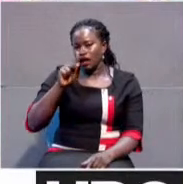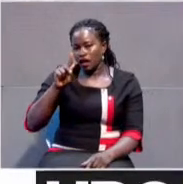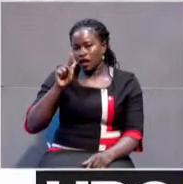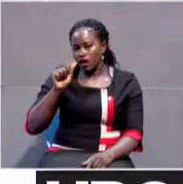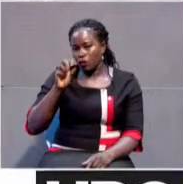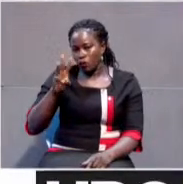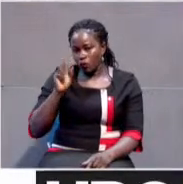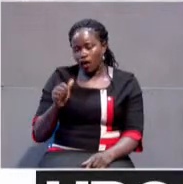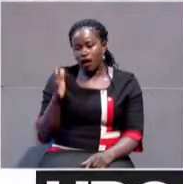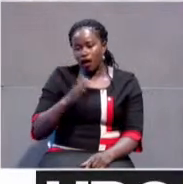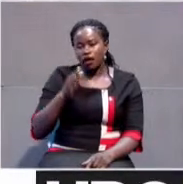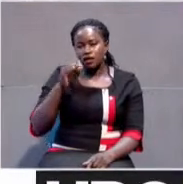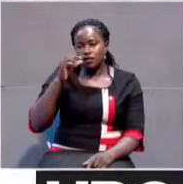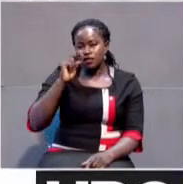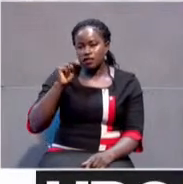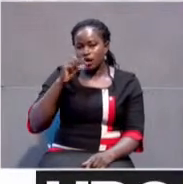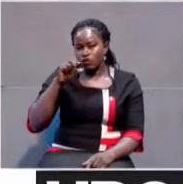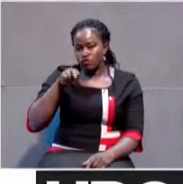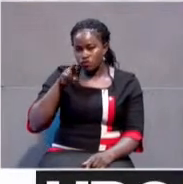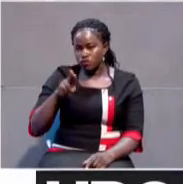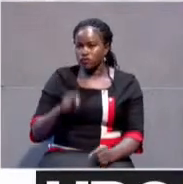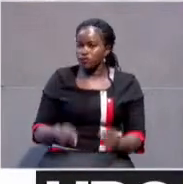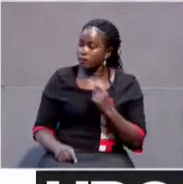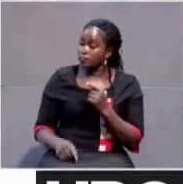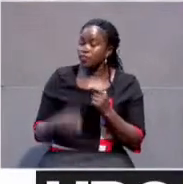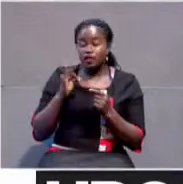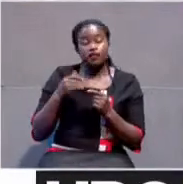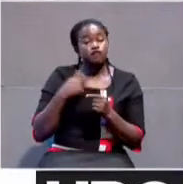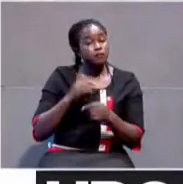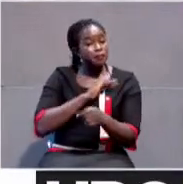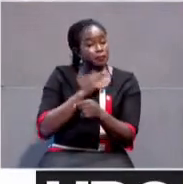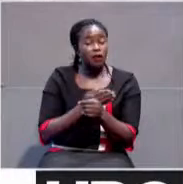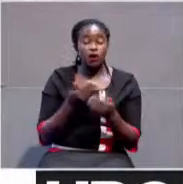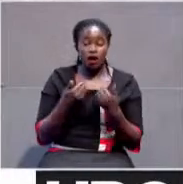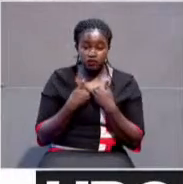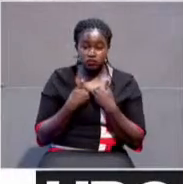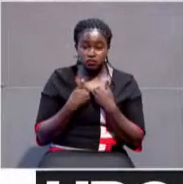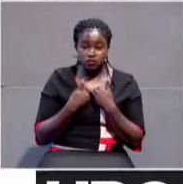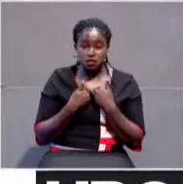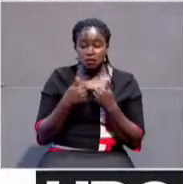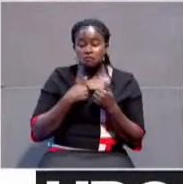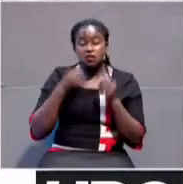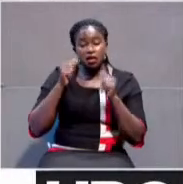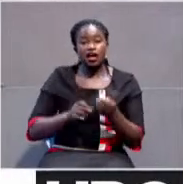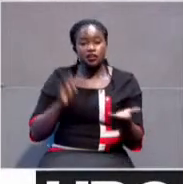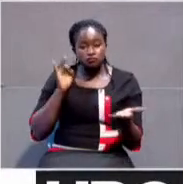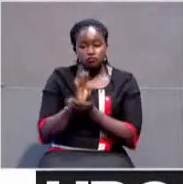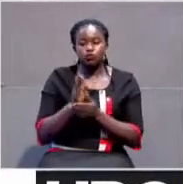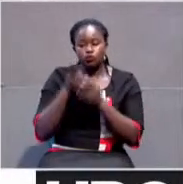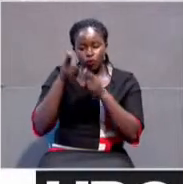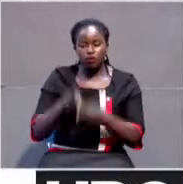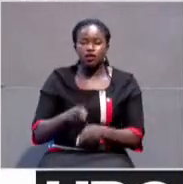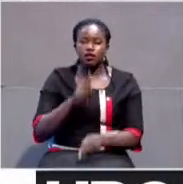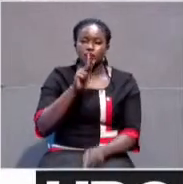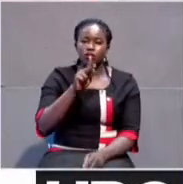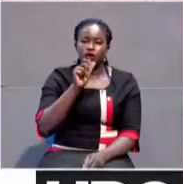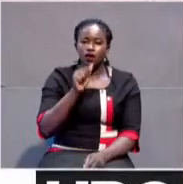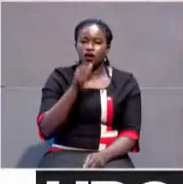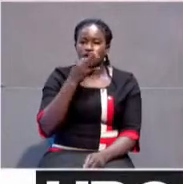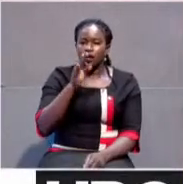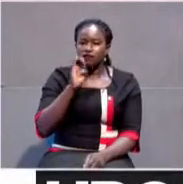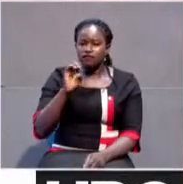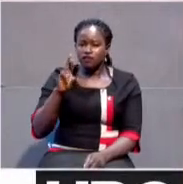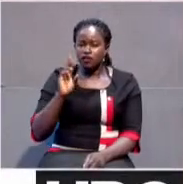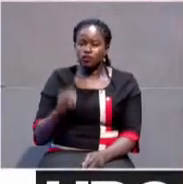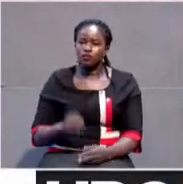interests. If I had powers, I would have sacked Honorable Kafeiro. But